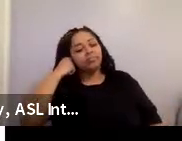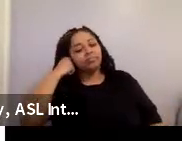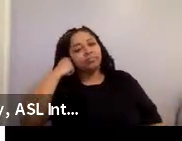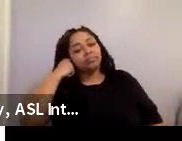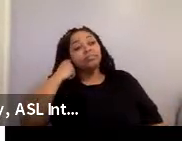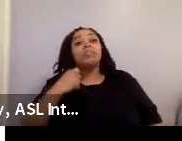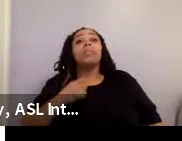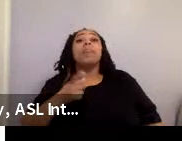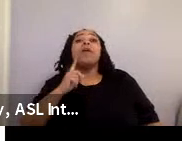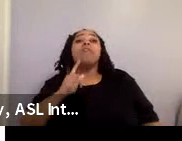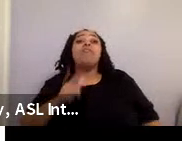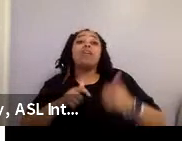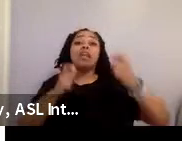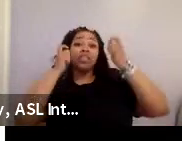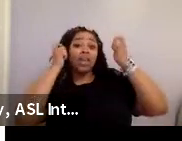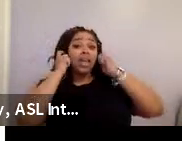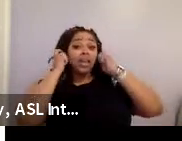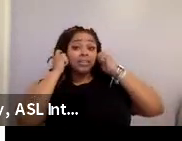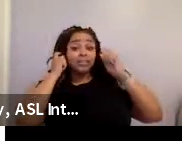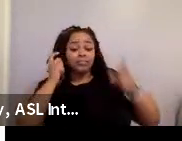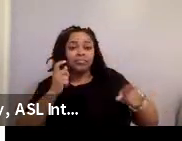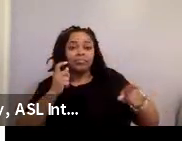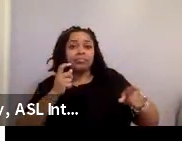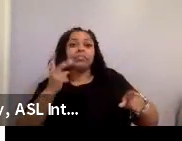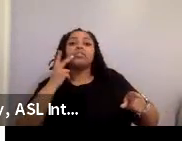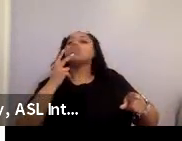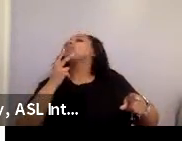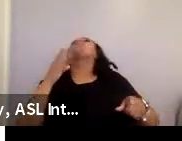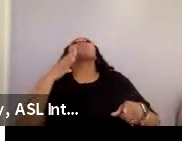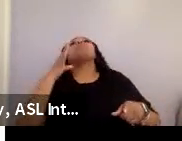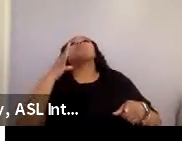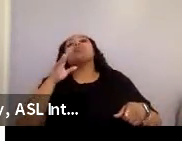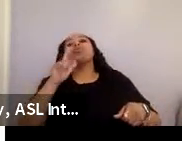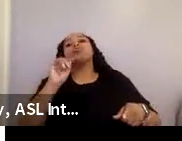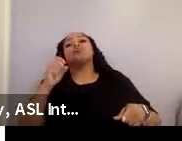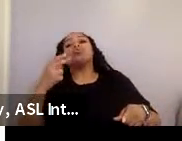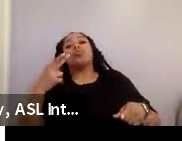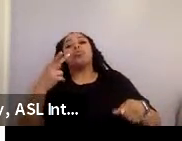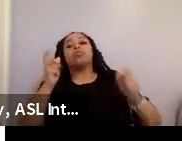For another headset example, let's look at the Bluetooth AirPods.